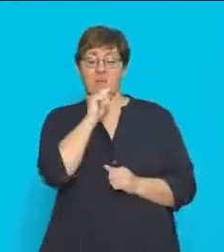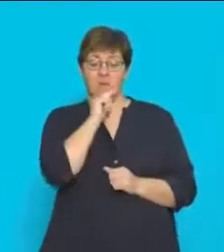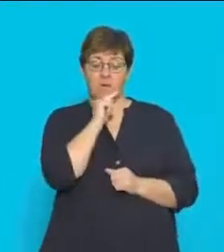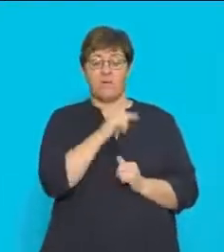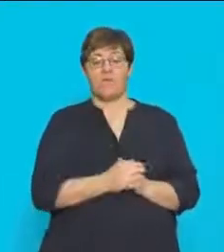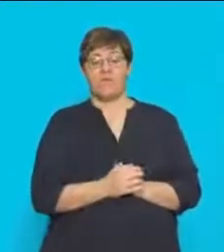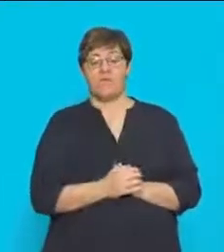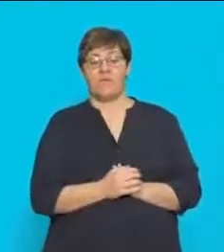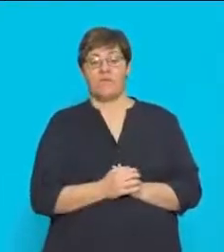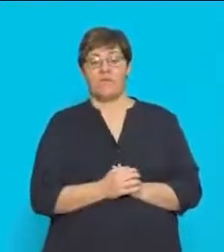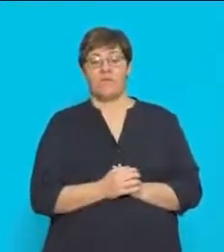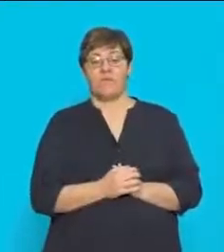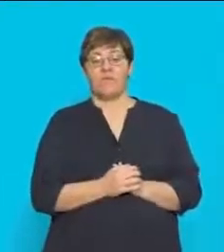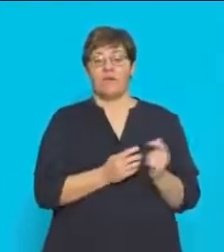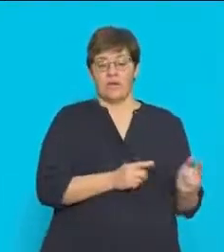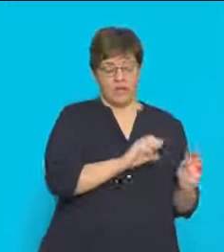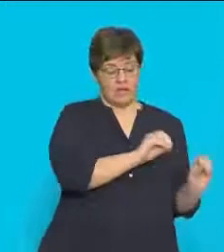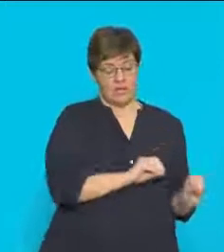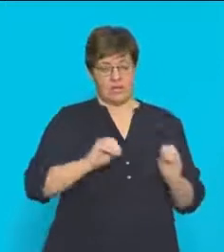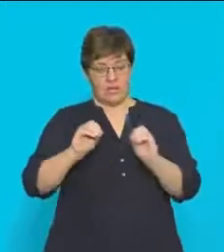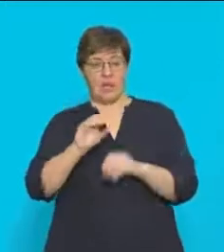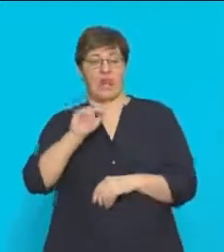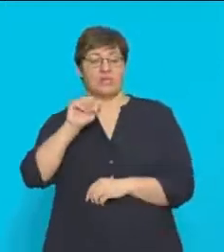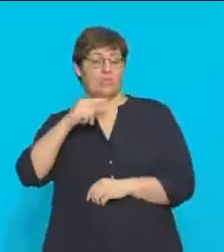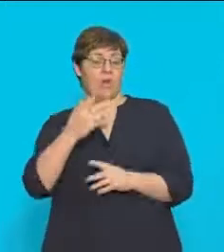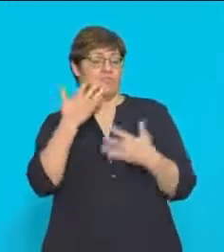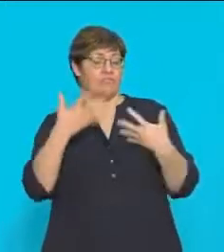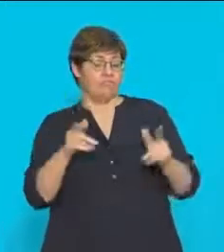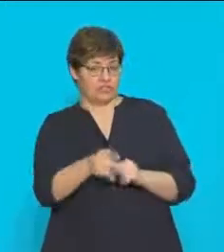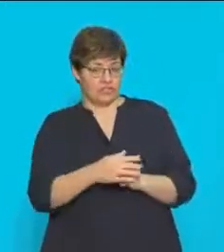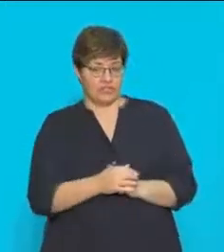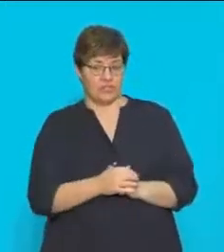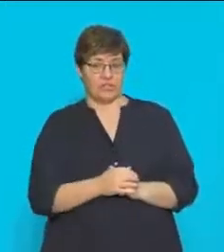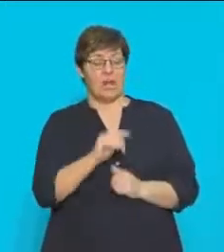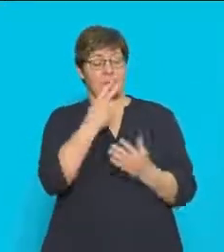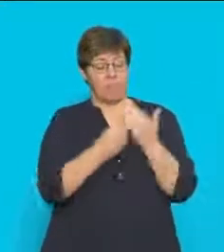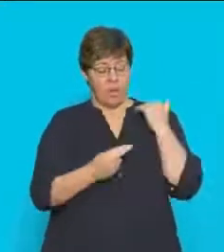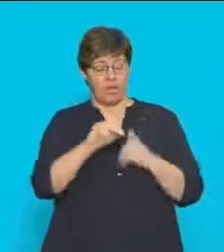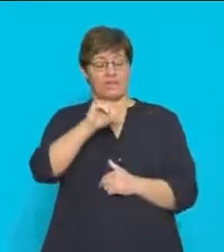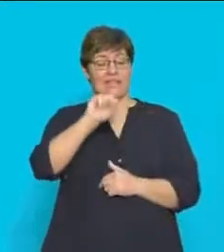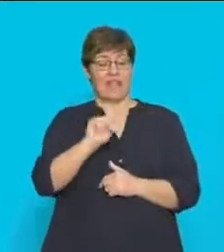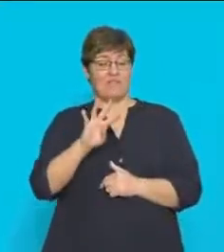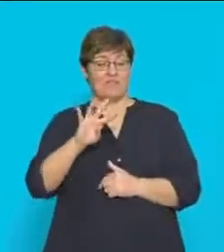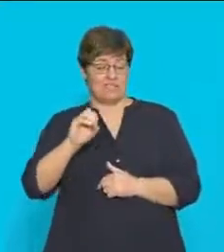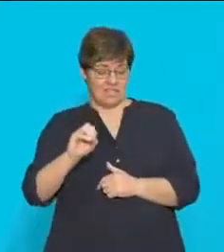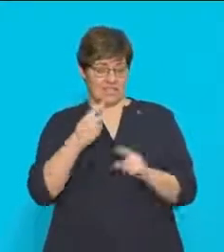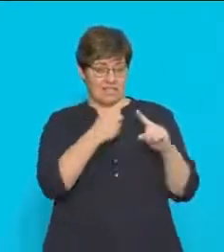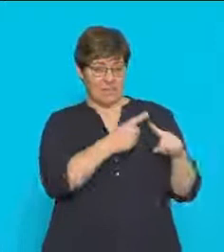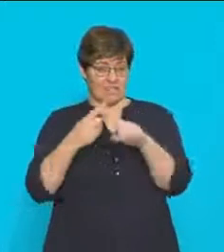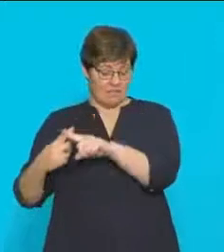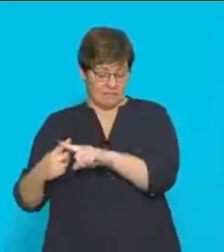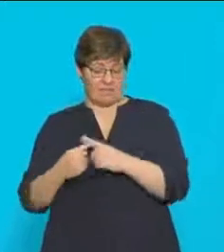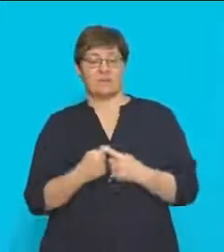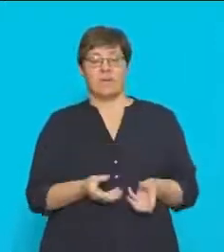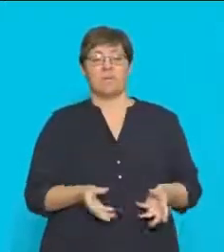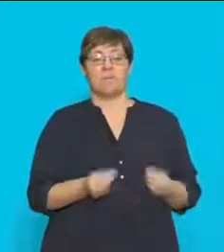Now, we've just got to do some algebra to complete this. We multiply both sides by sine of 40, and we end up with a neat